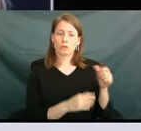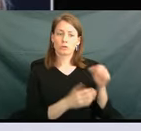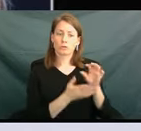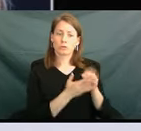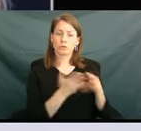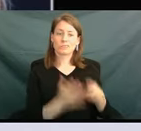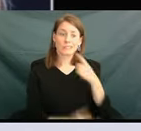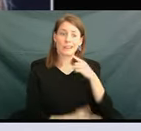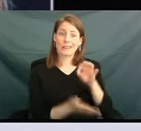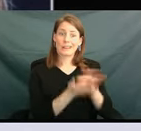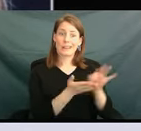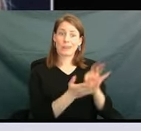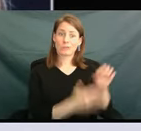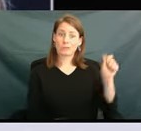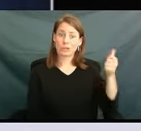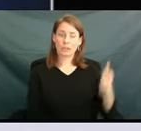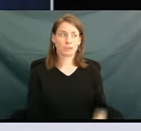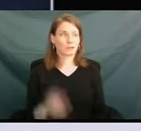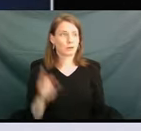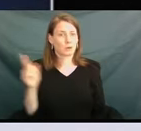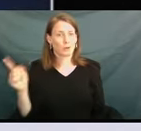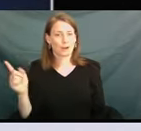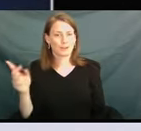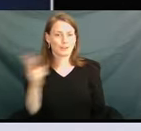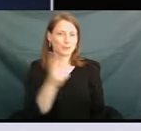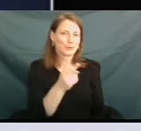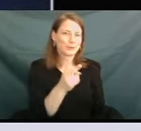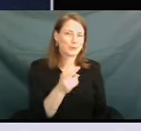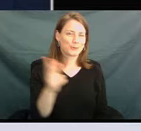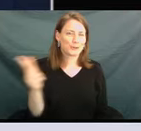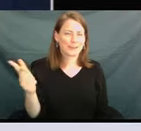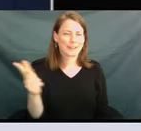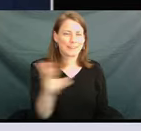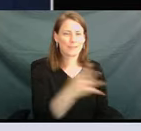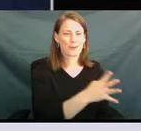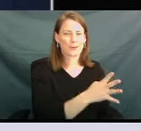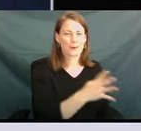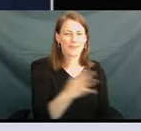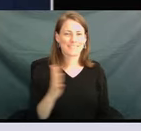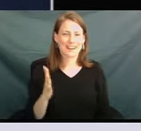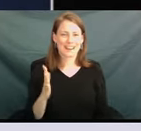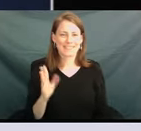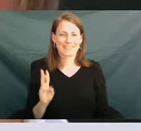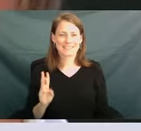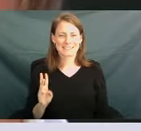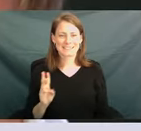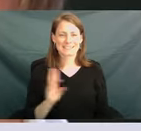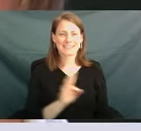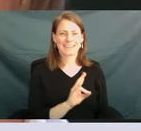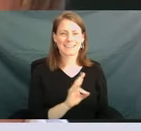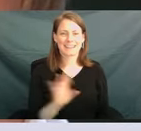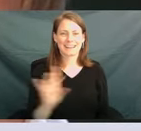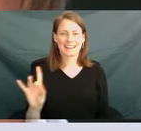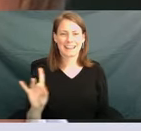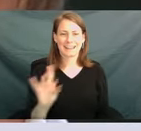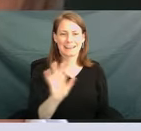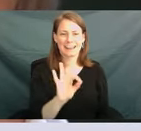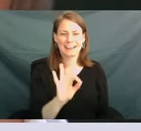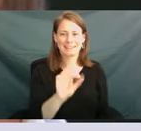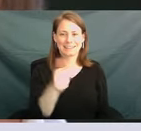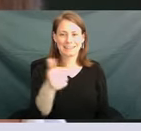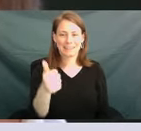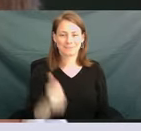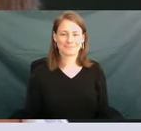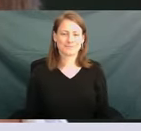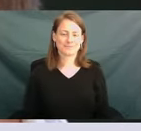4, 5, 6, 7, 8, 9, 10. Ben is really